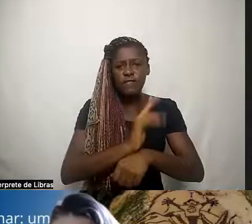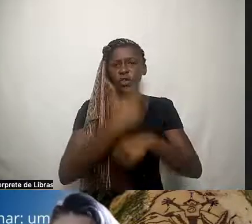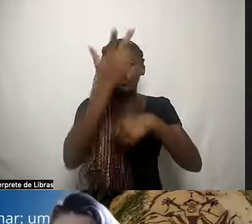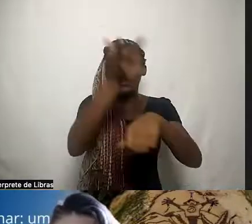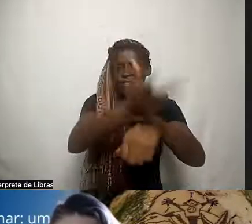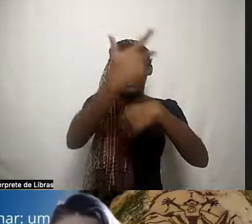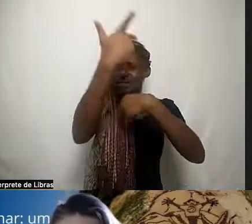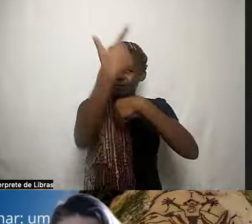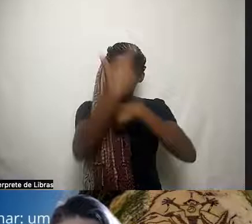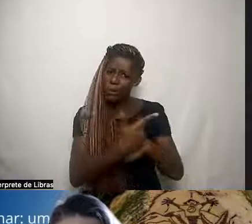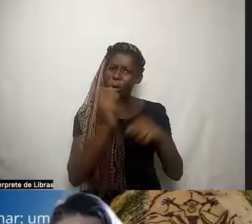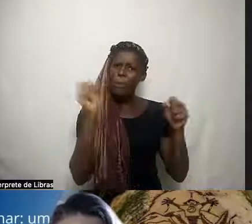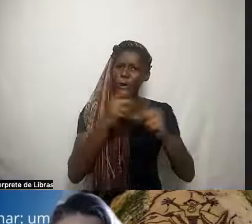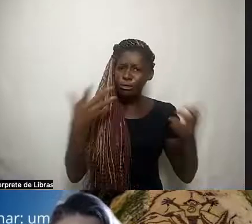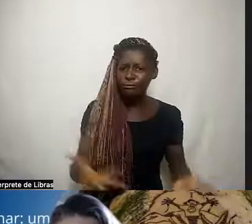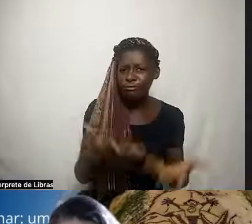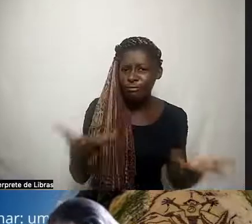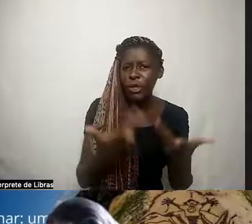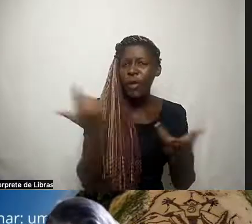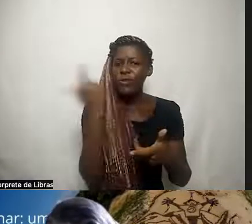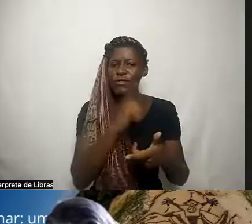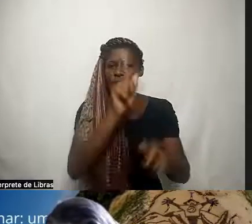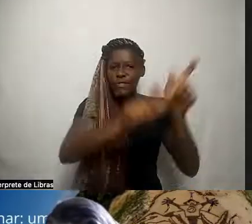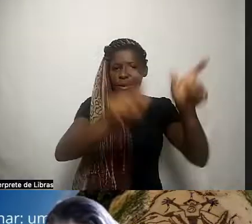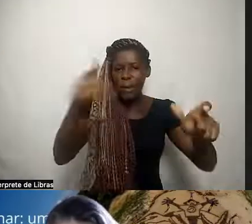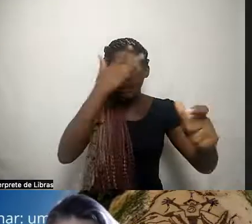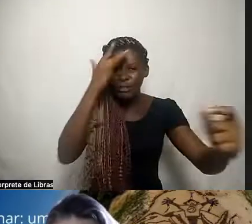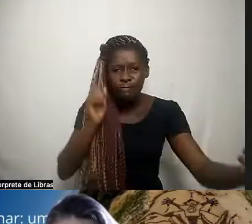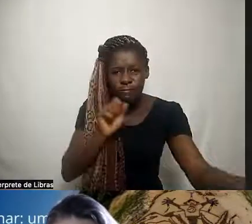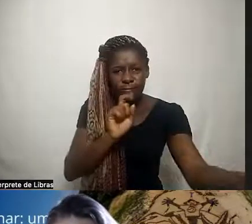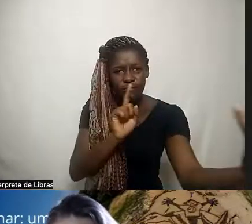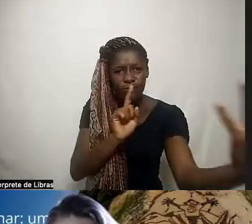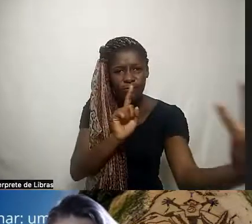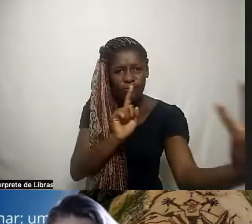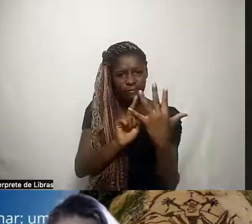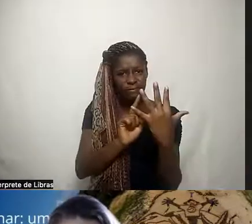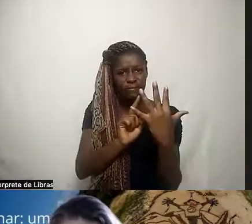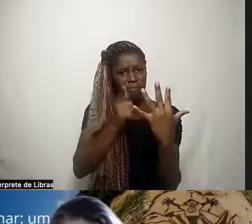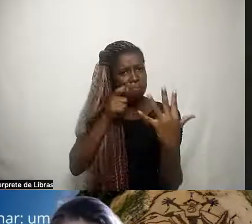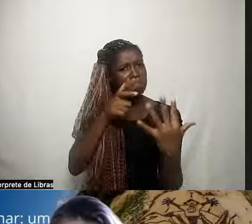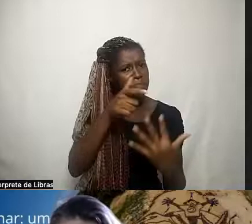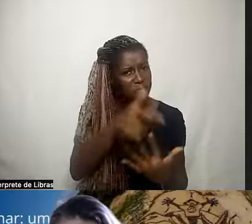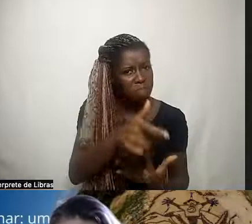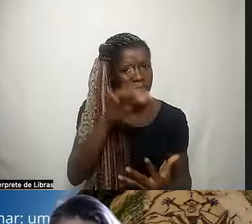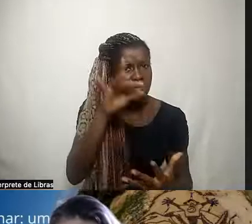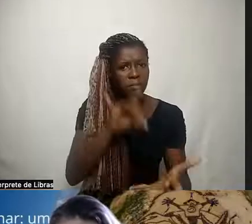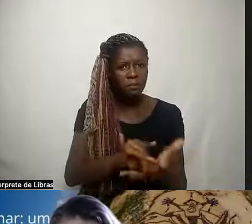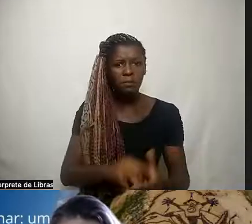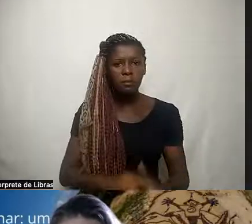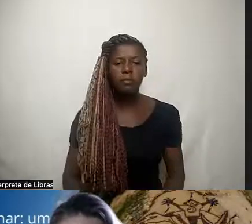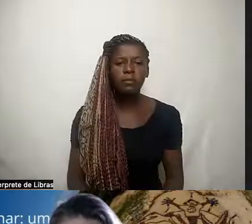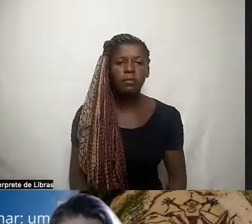audiovisual resources in general. And these are the moments where you can engage the public with the current situation of the oceans.